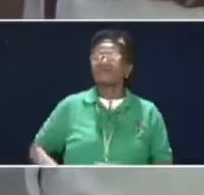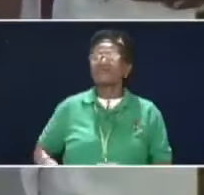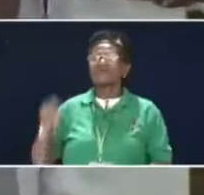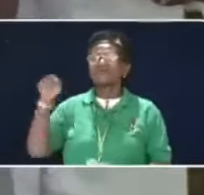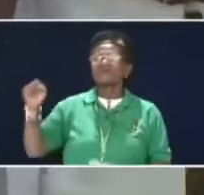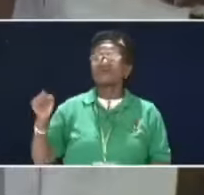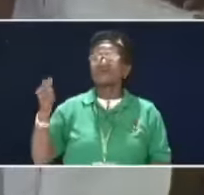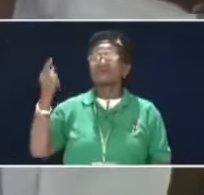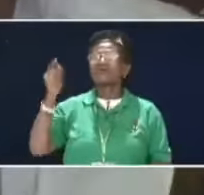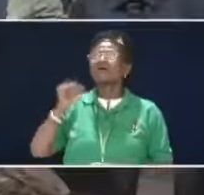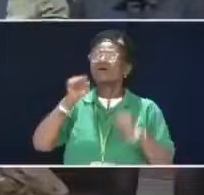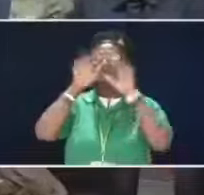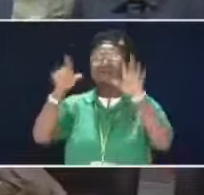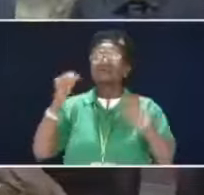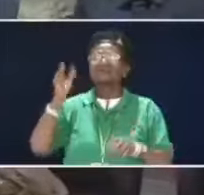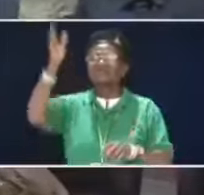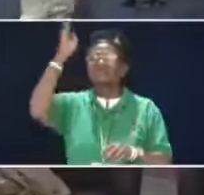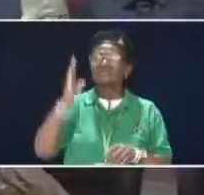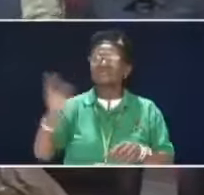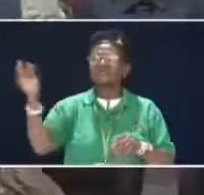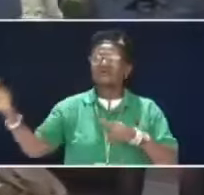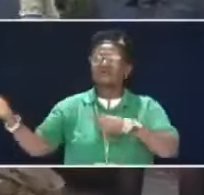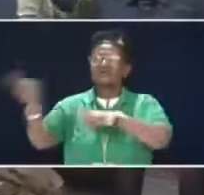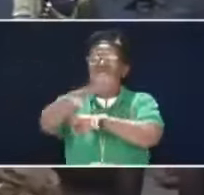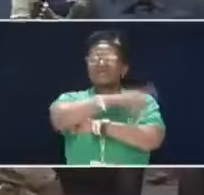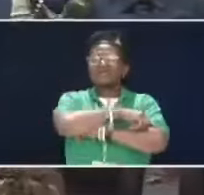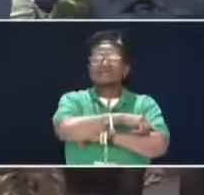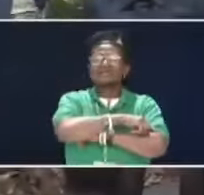Bless the Ancient of Days.